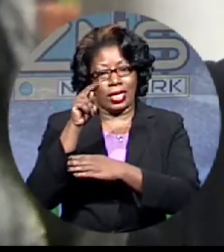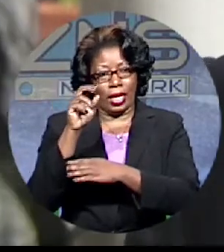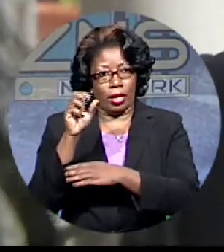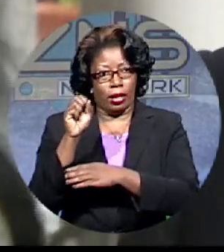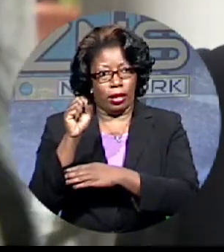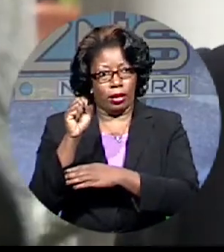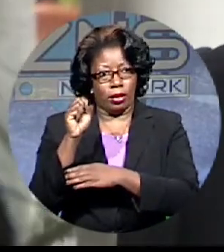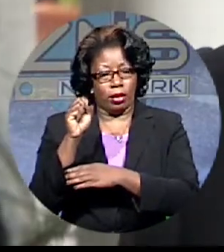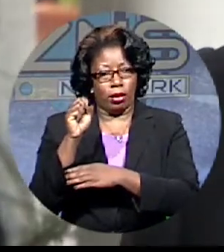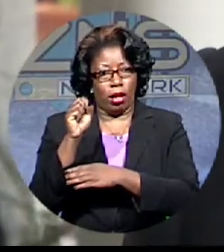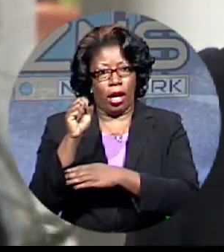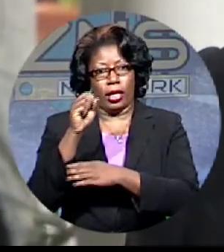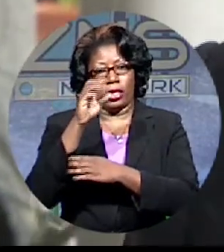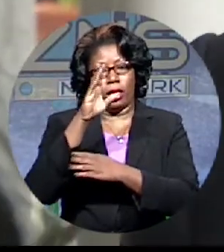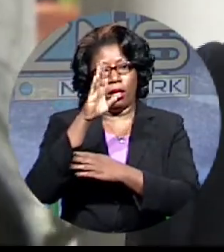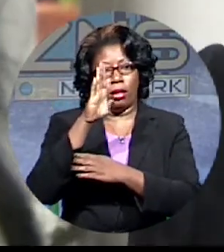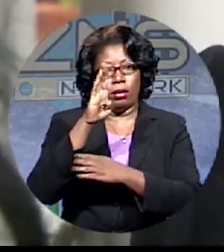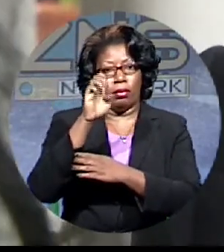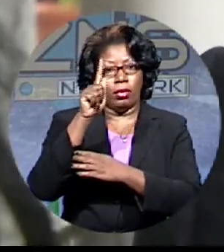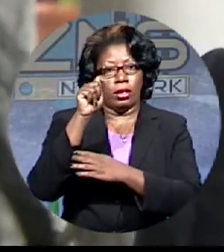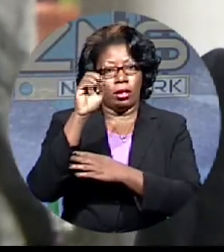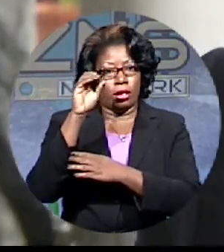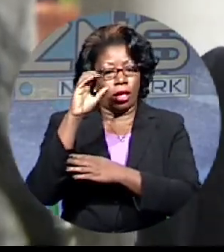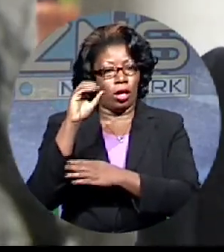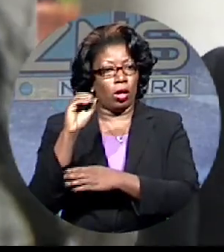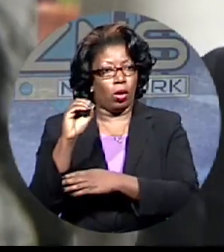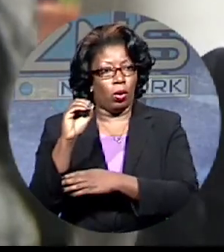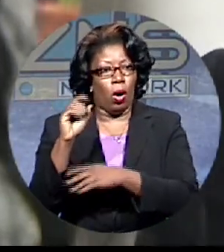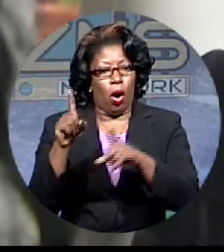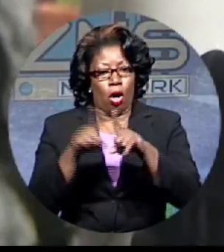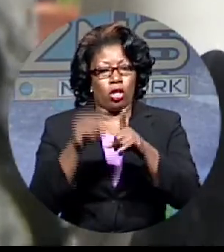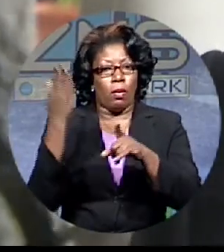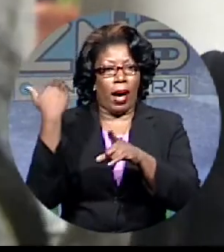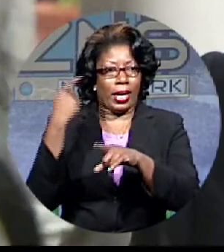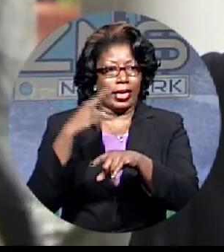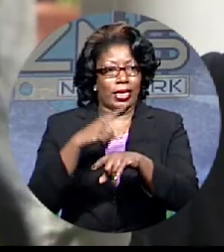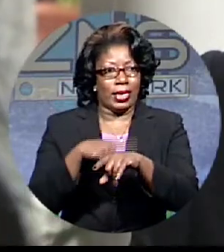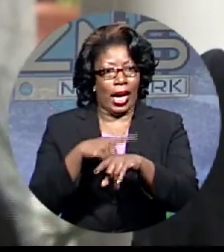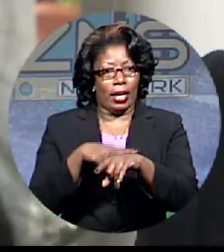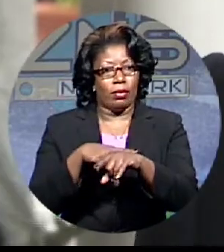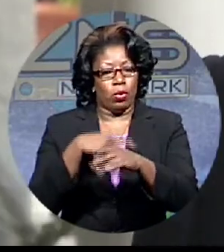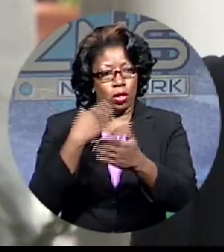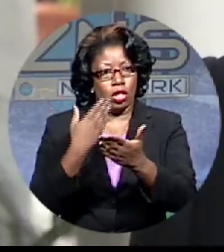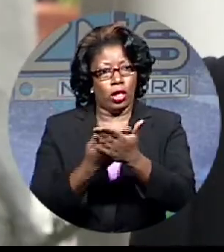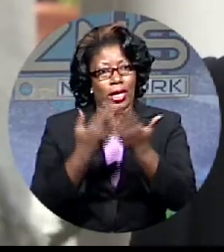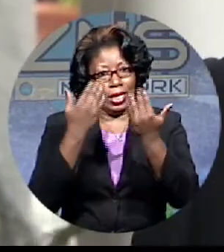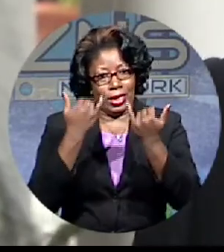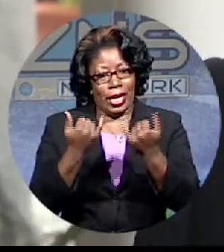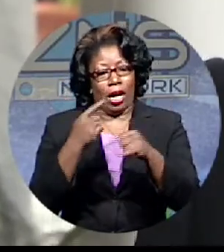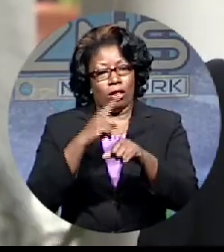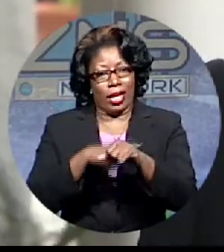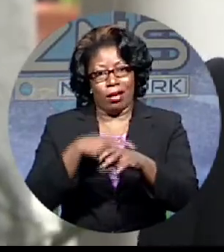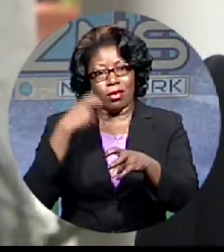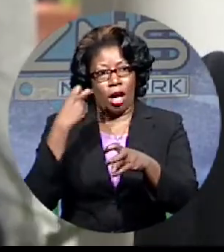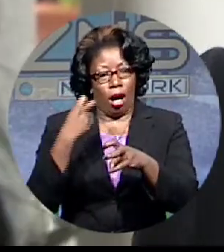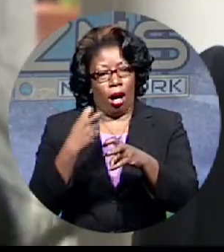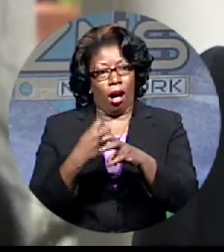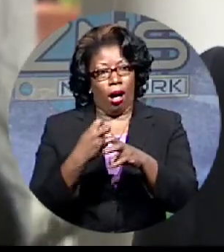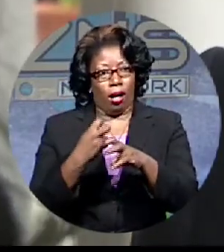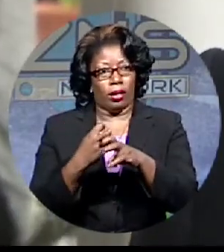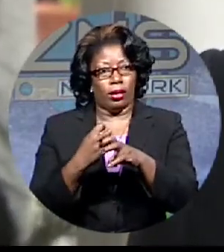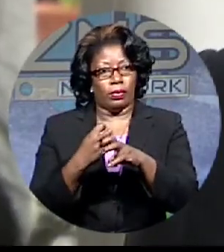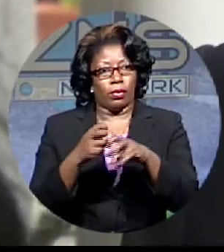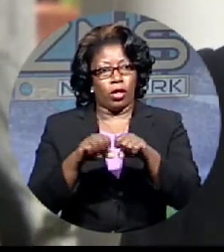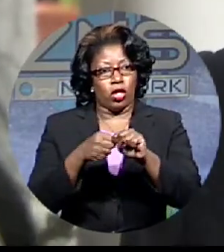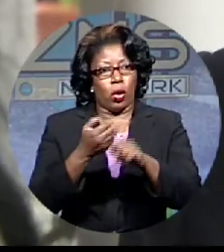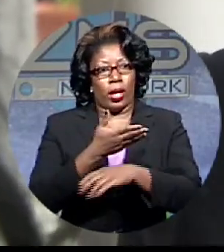Telco. And, we realized that back in those times were good. Now times are tough, you know, and